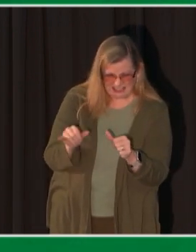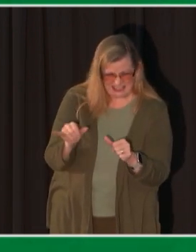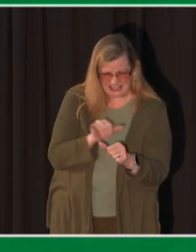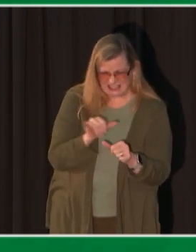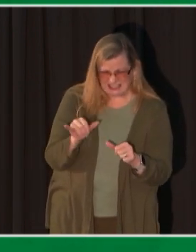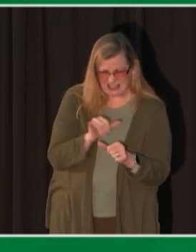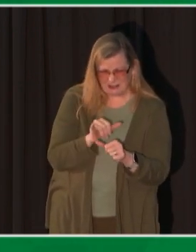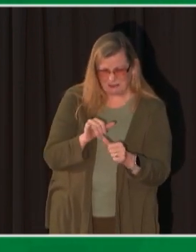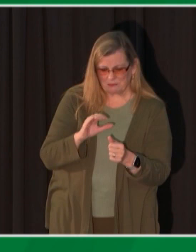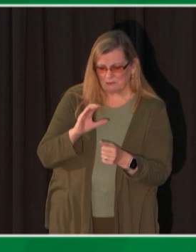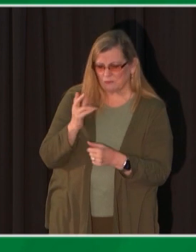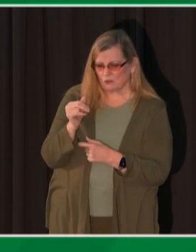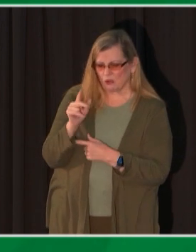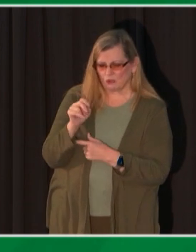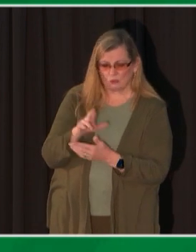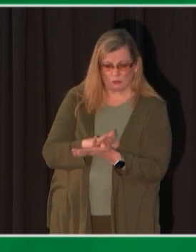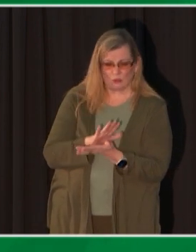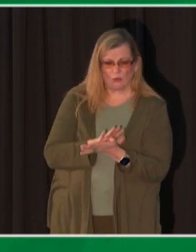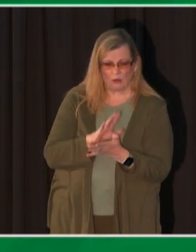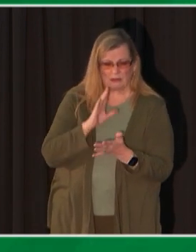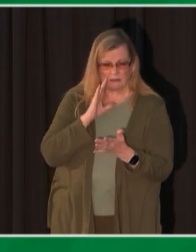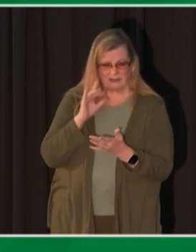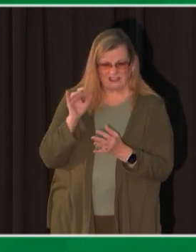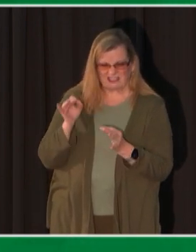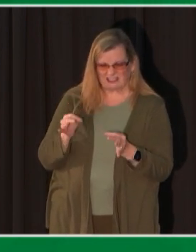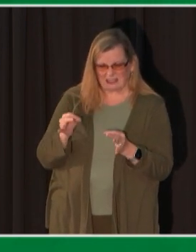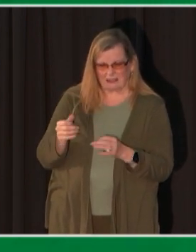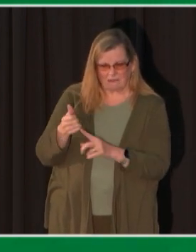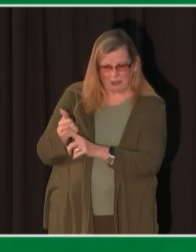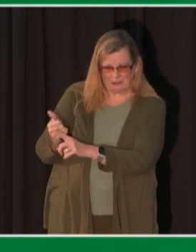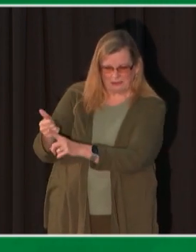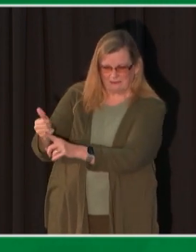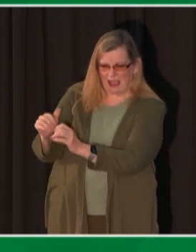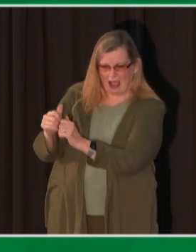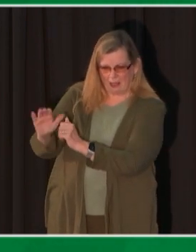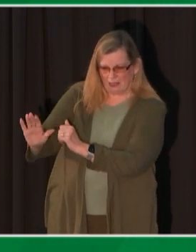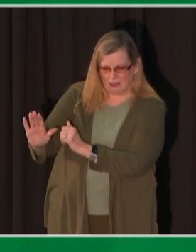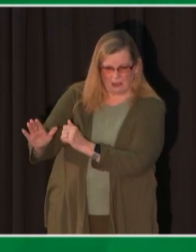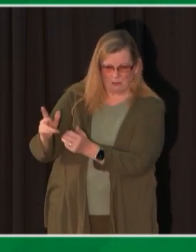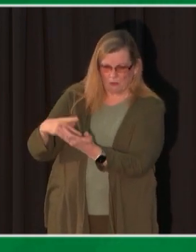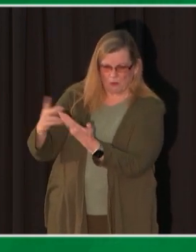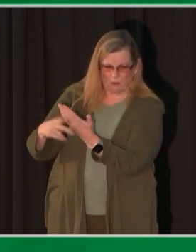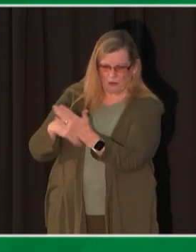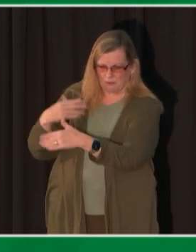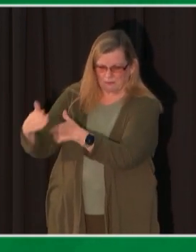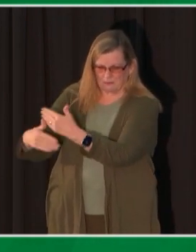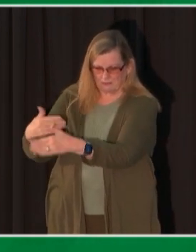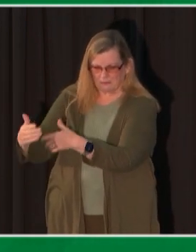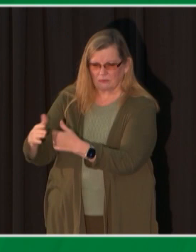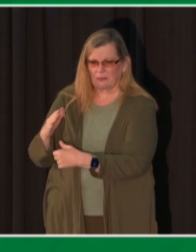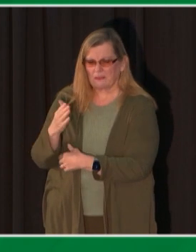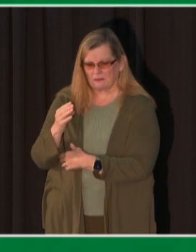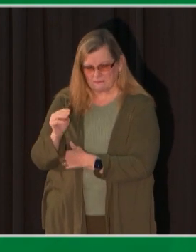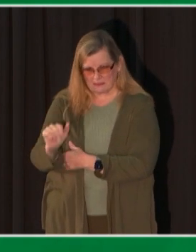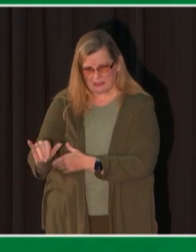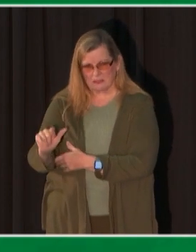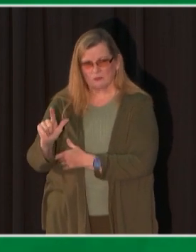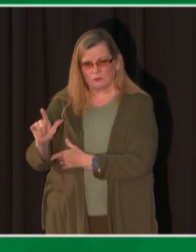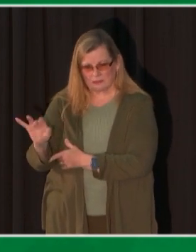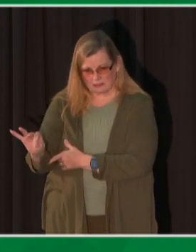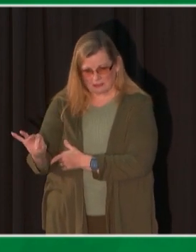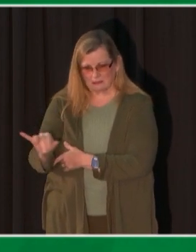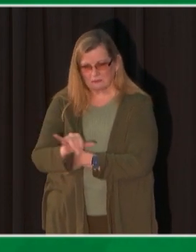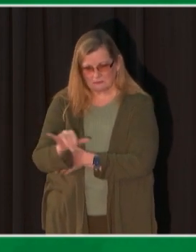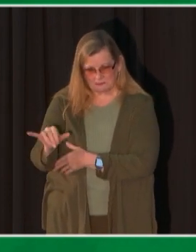you're a family at a public charter school, you'll hear from those schools when they are intending to round out their school year. We've been working in an